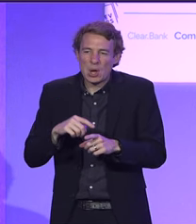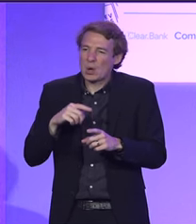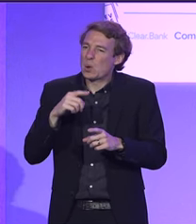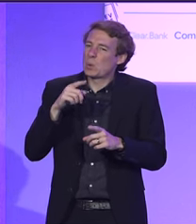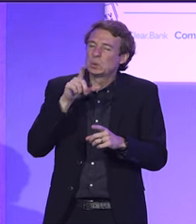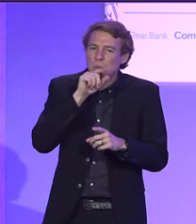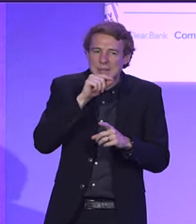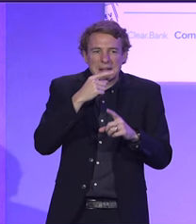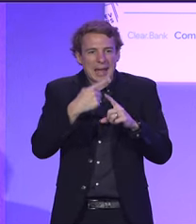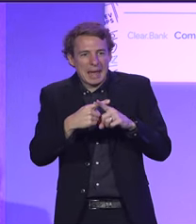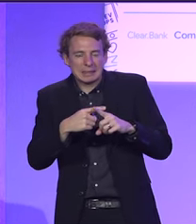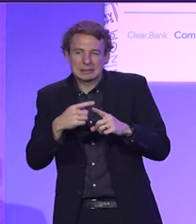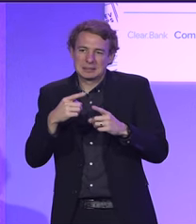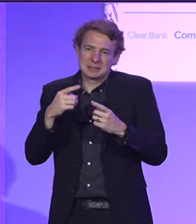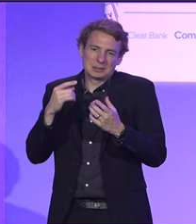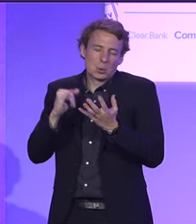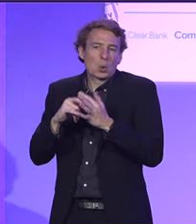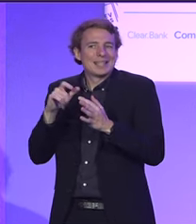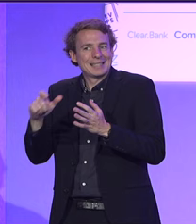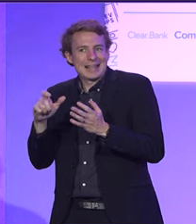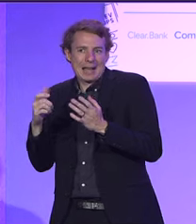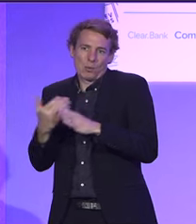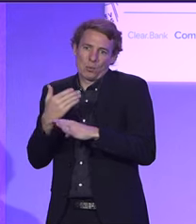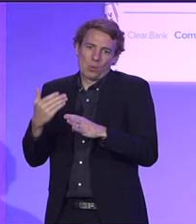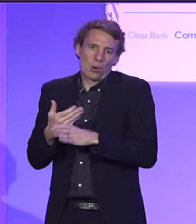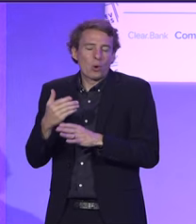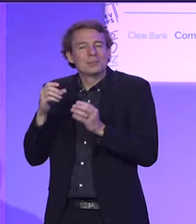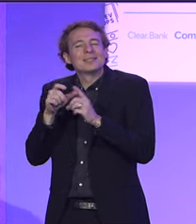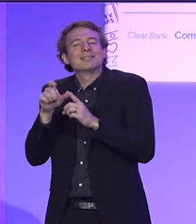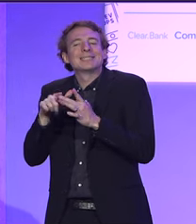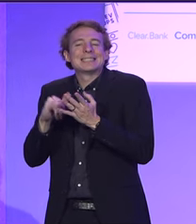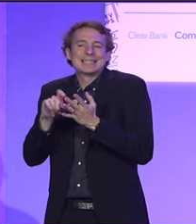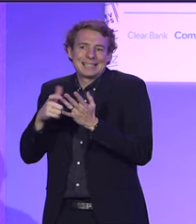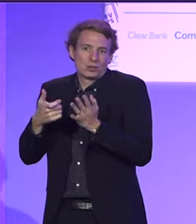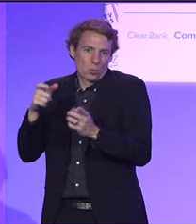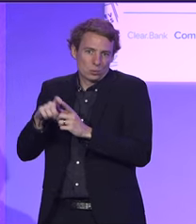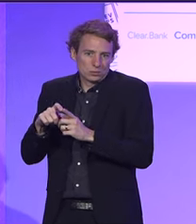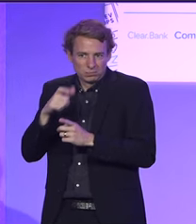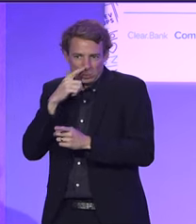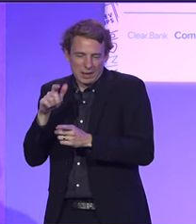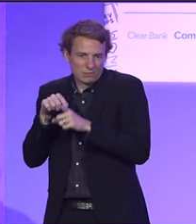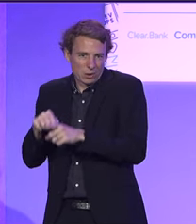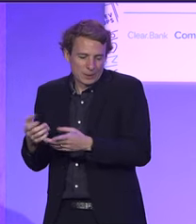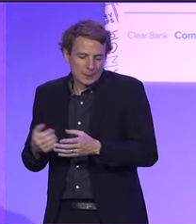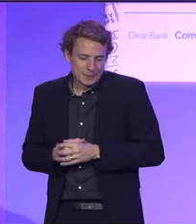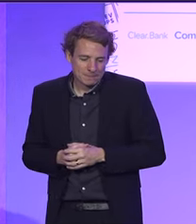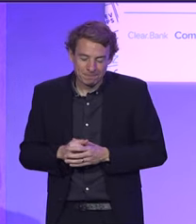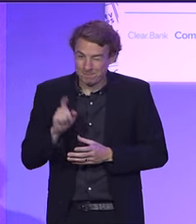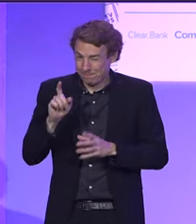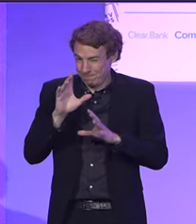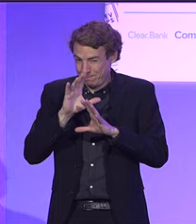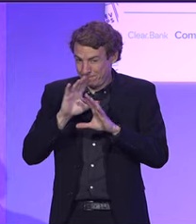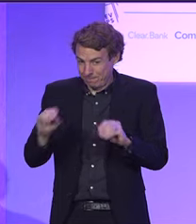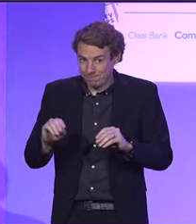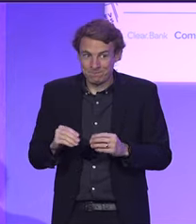or I'm on the DevSecOps community Discord. I do have a bit of a disclaimer, though, before I get started. I'm going to speak about a lot